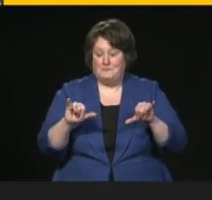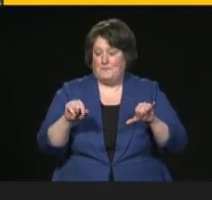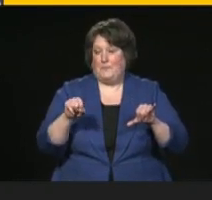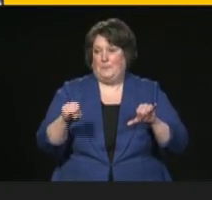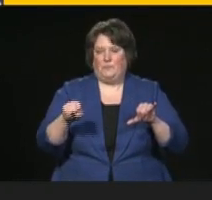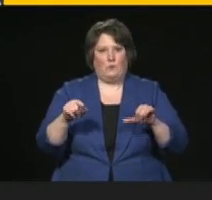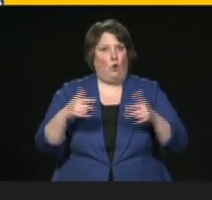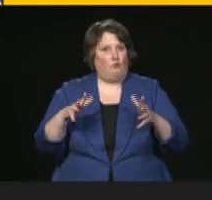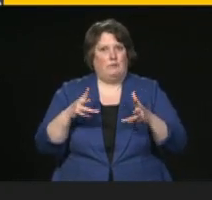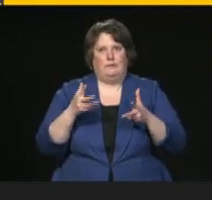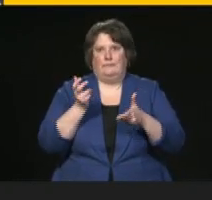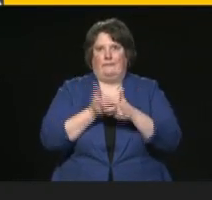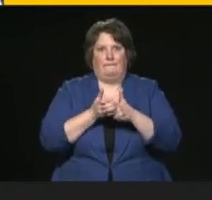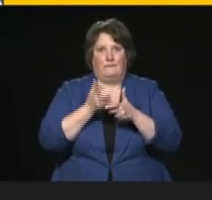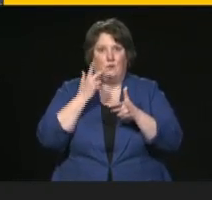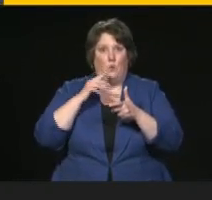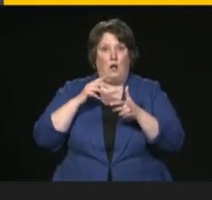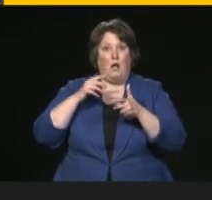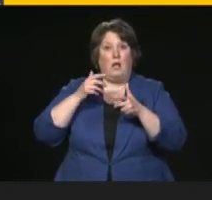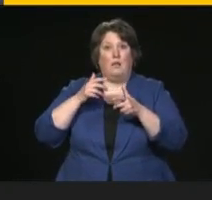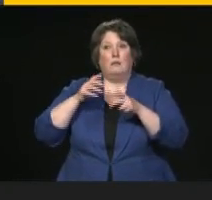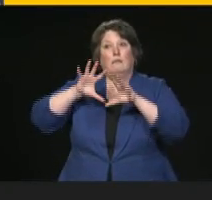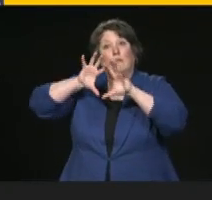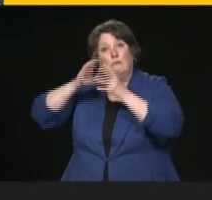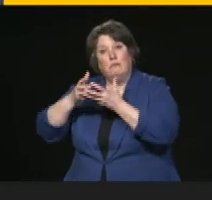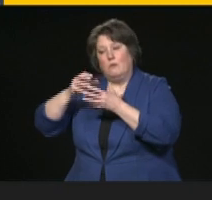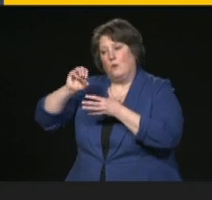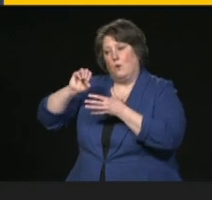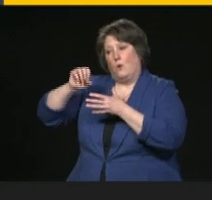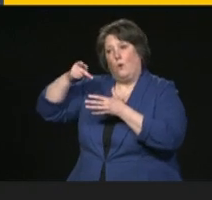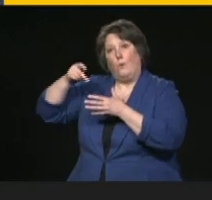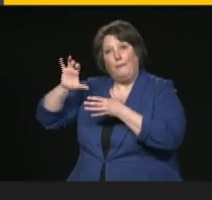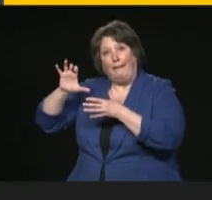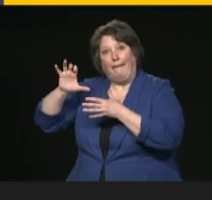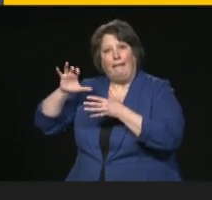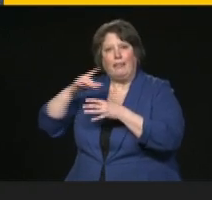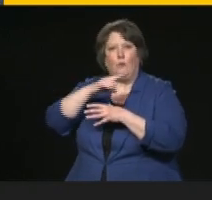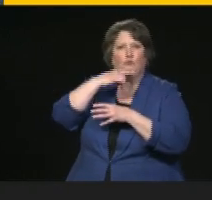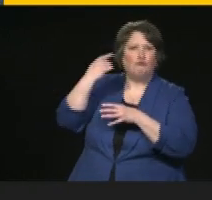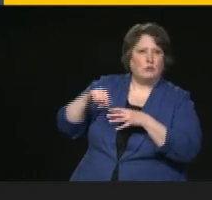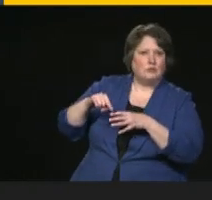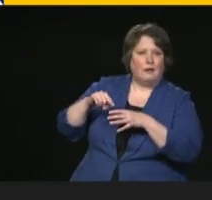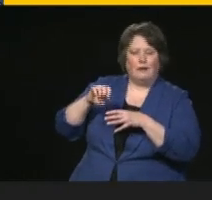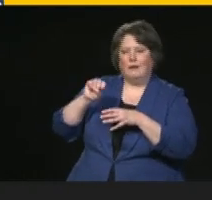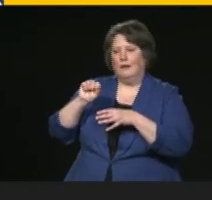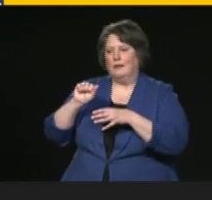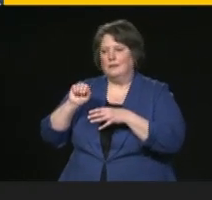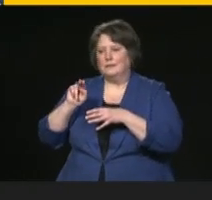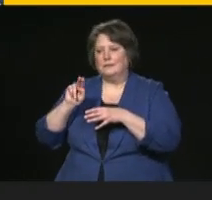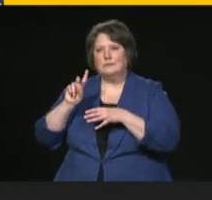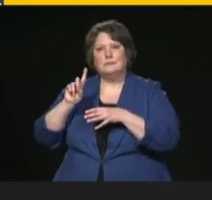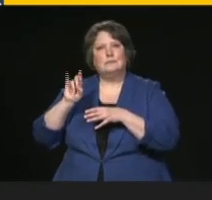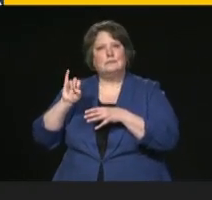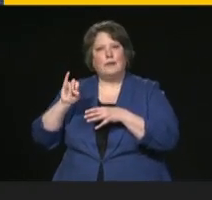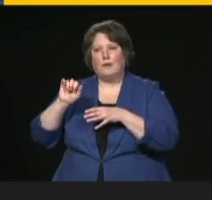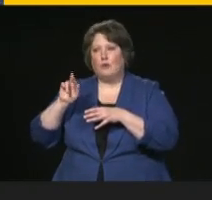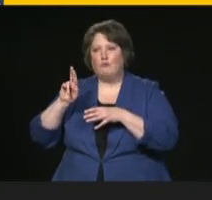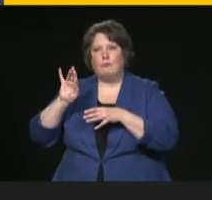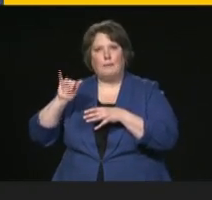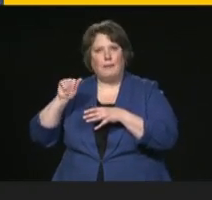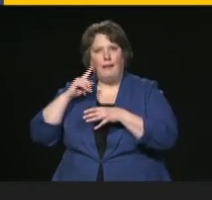between Russia and Saudi Arabia. So we know that these are both impacts. What we're trying to make sure we do for that